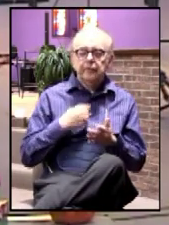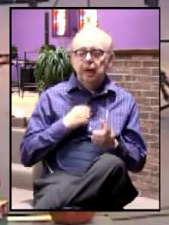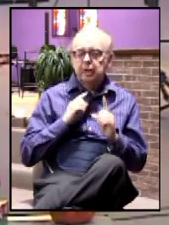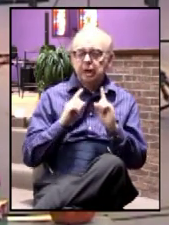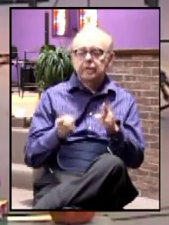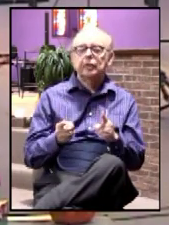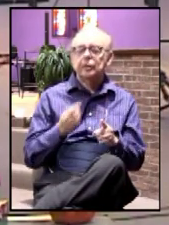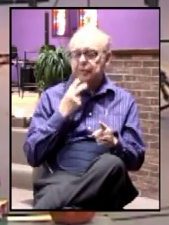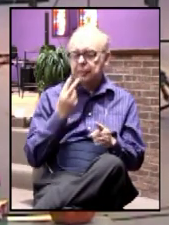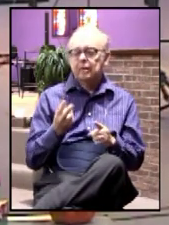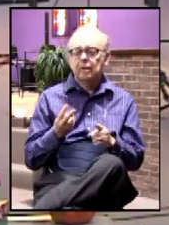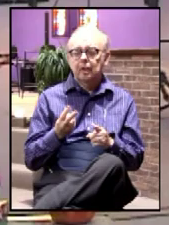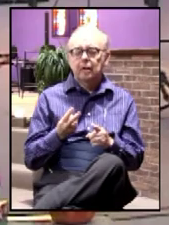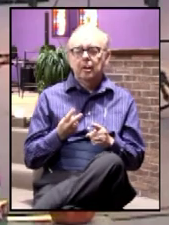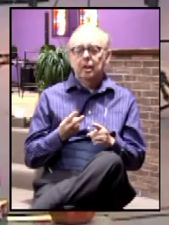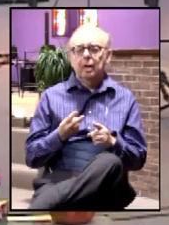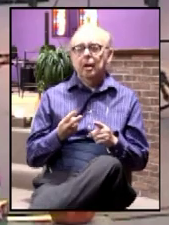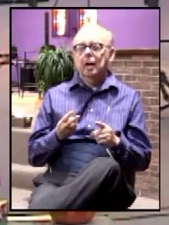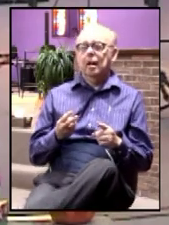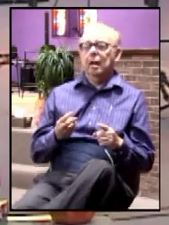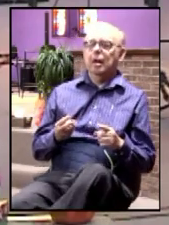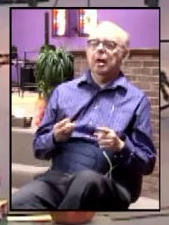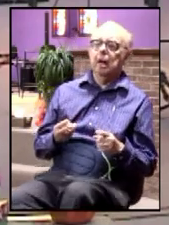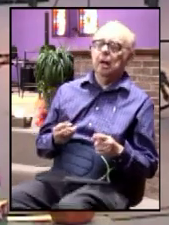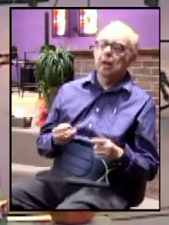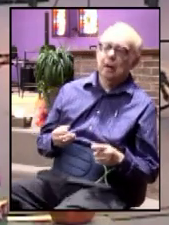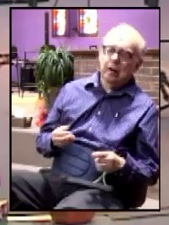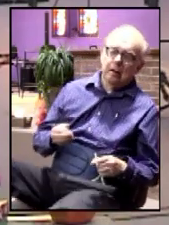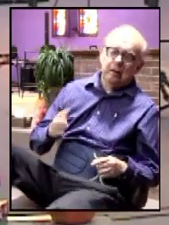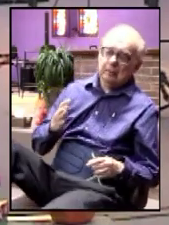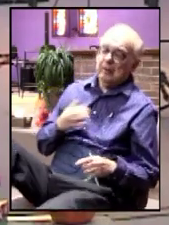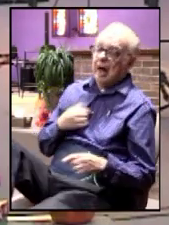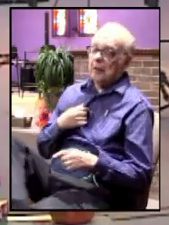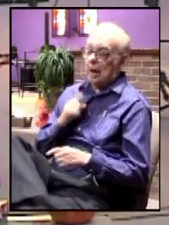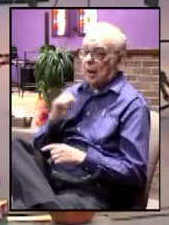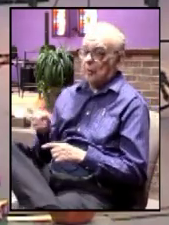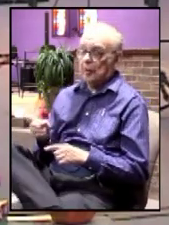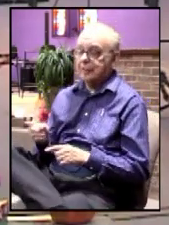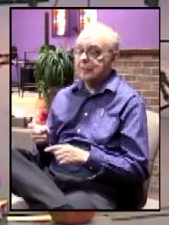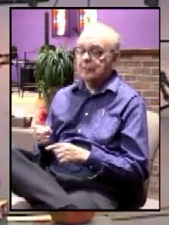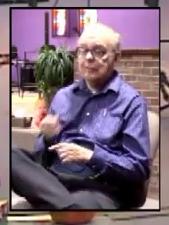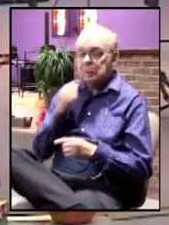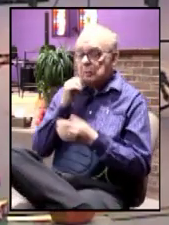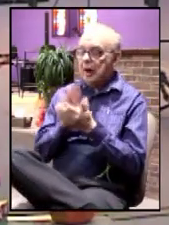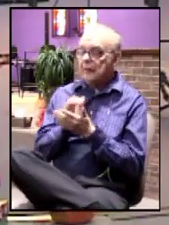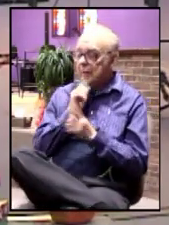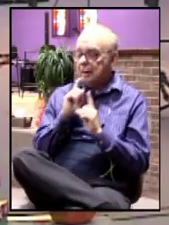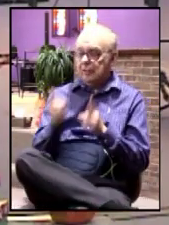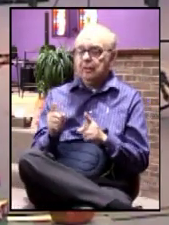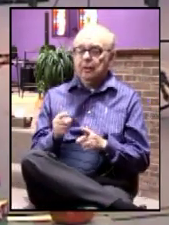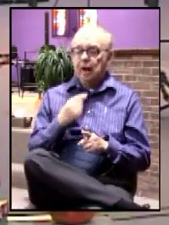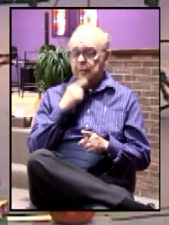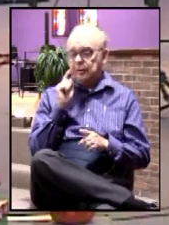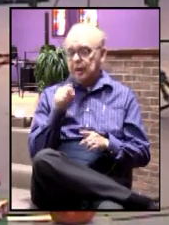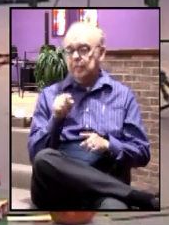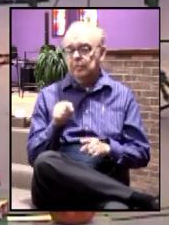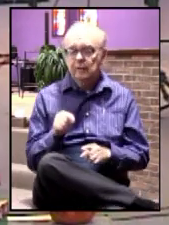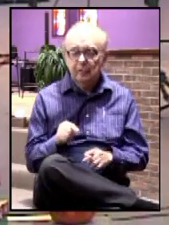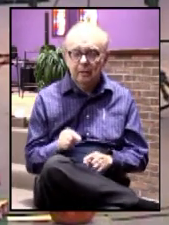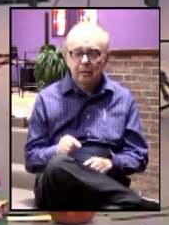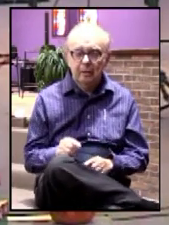the that's right, you didn't go, did you? No, she didn't get to go. I got to go. And I will tell